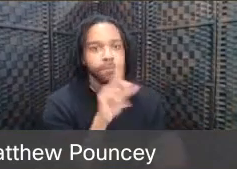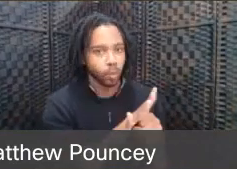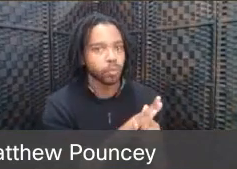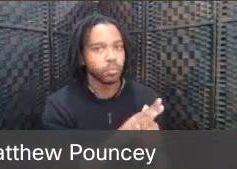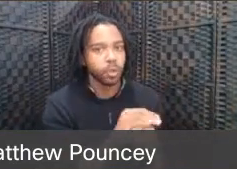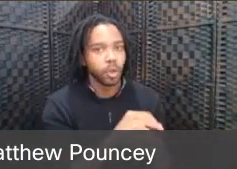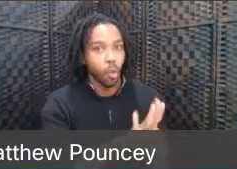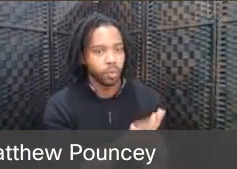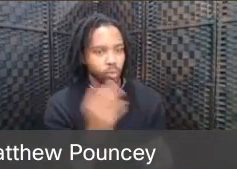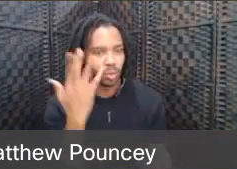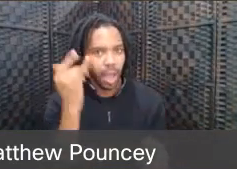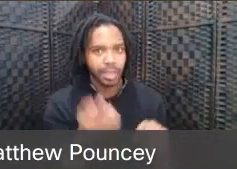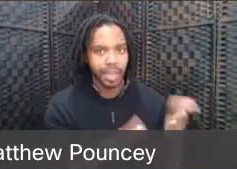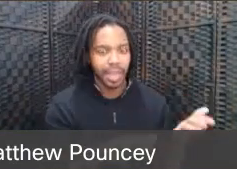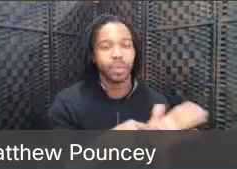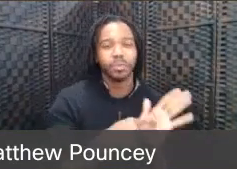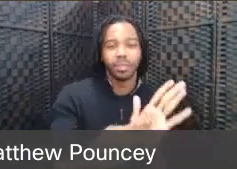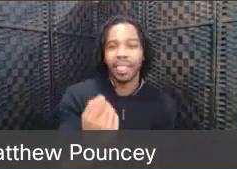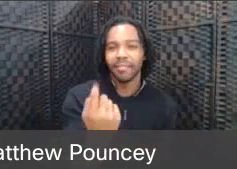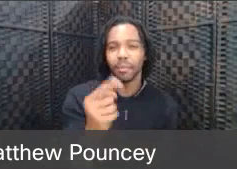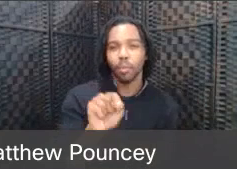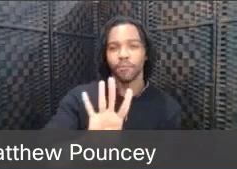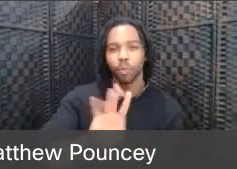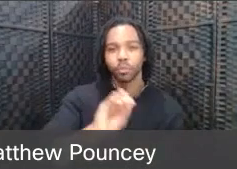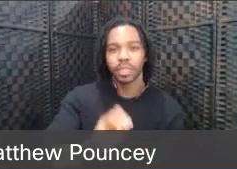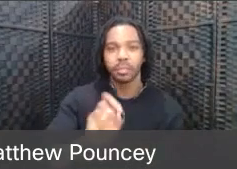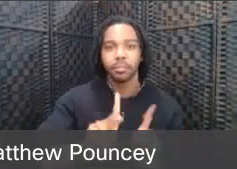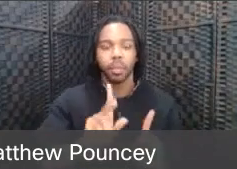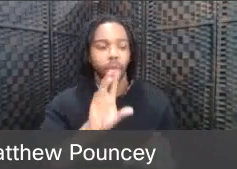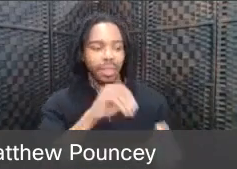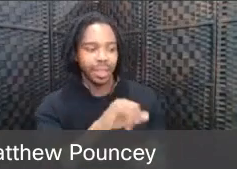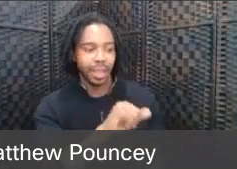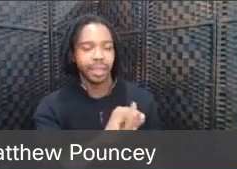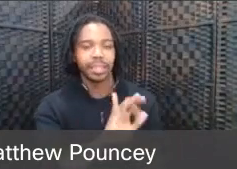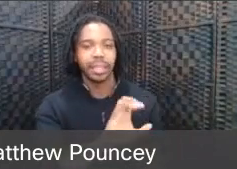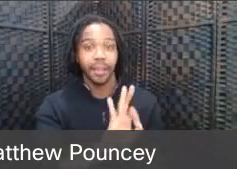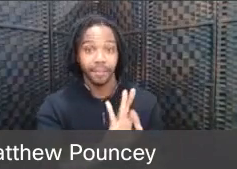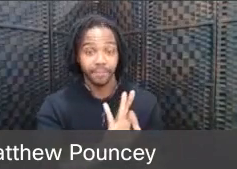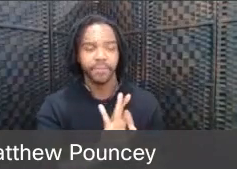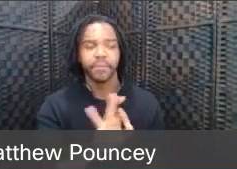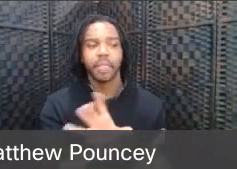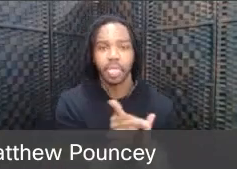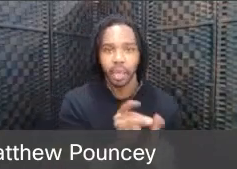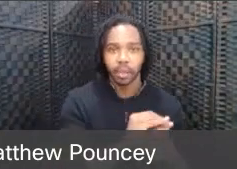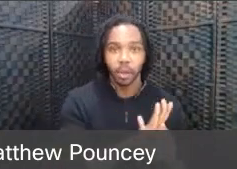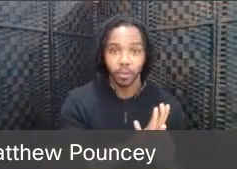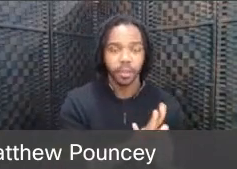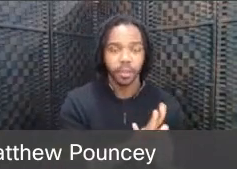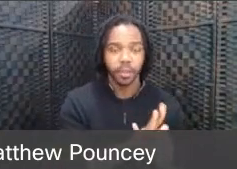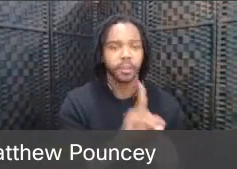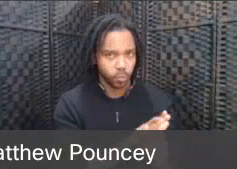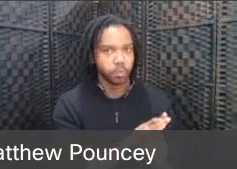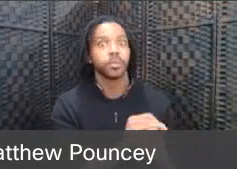about 11.4% of the people who in ICFs contracted COVID and had a confirmed COVID death.